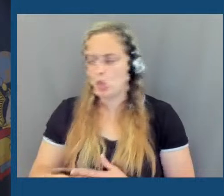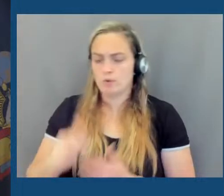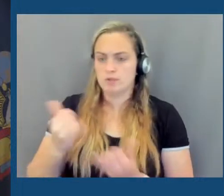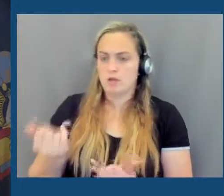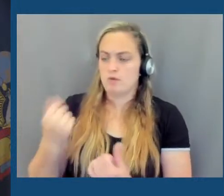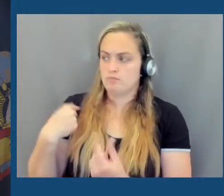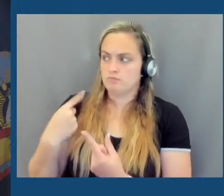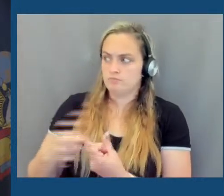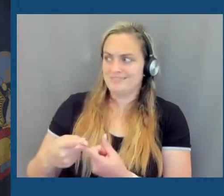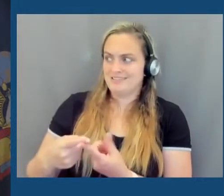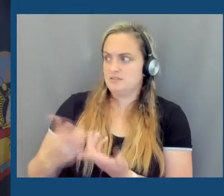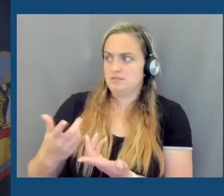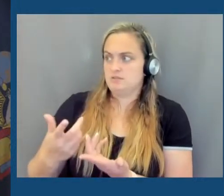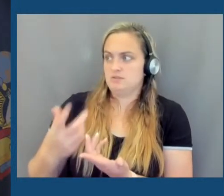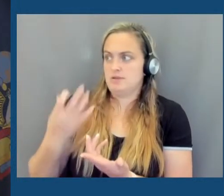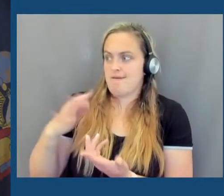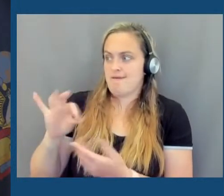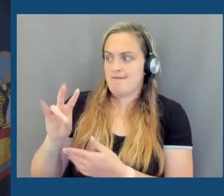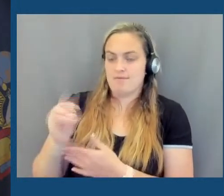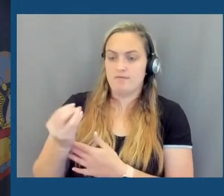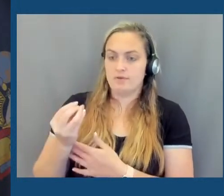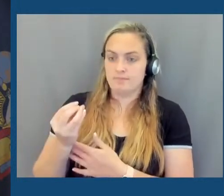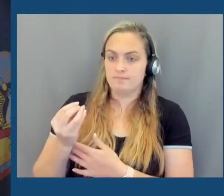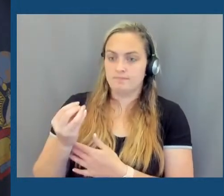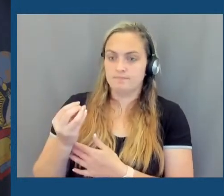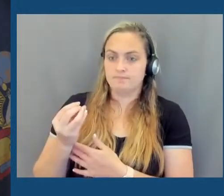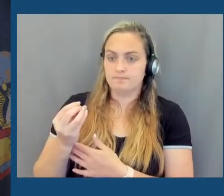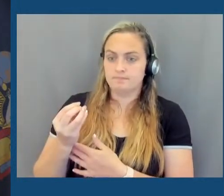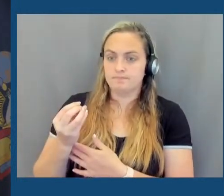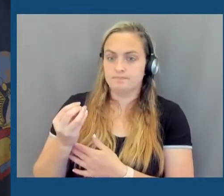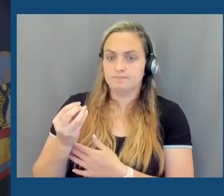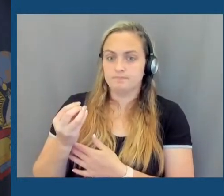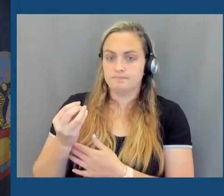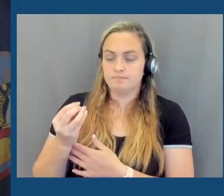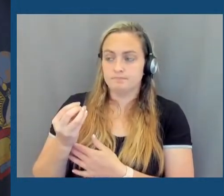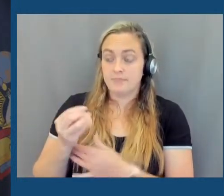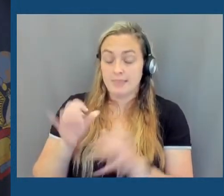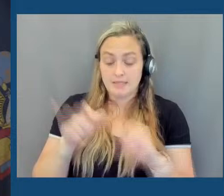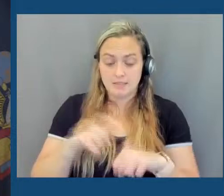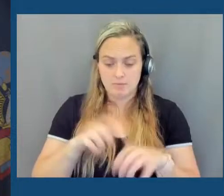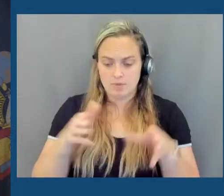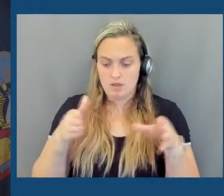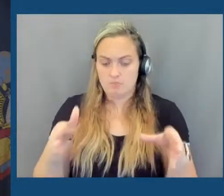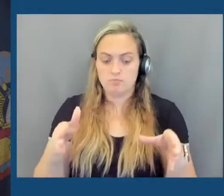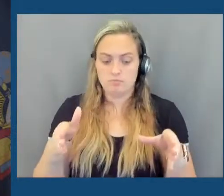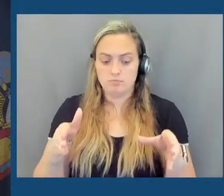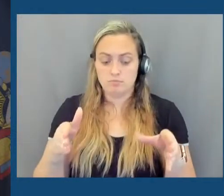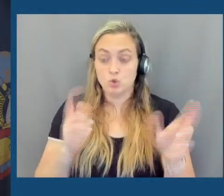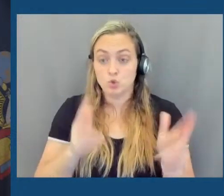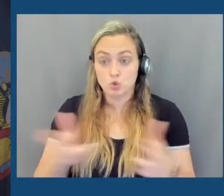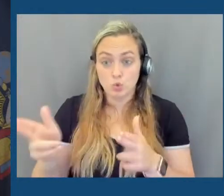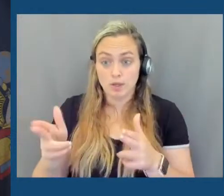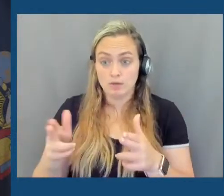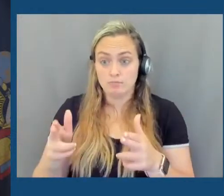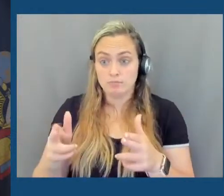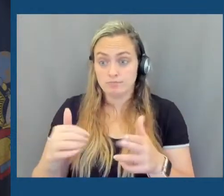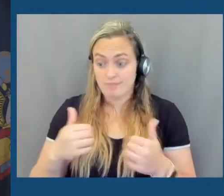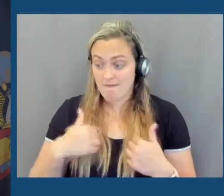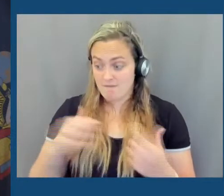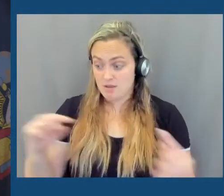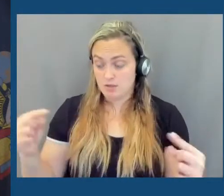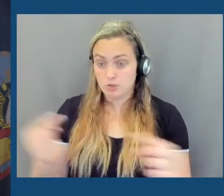since 1970. And over that same period, shootings resulting in injury also dropped